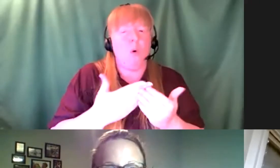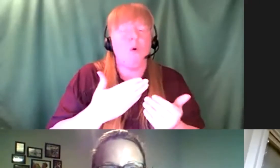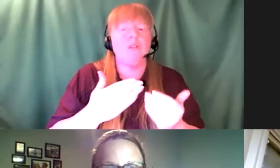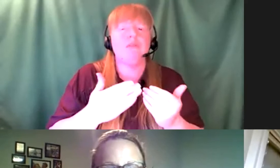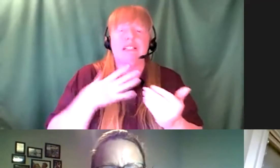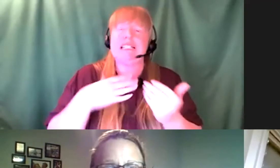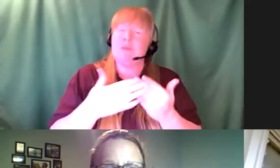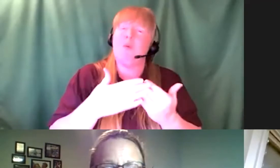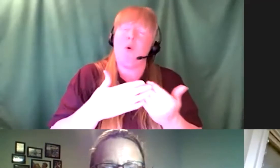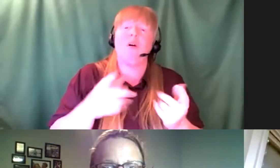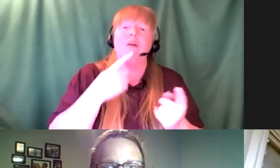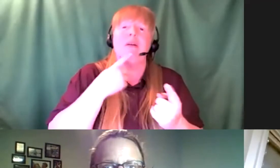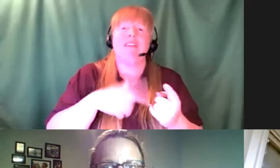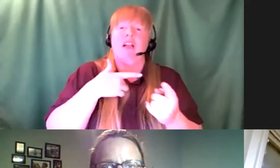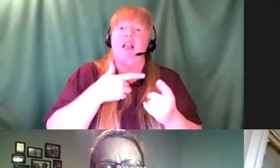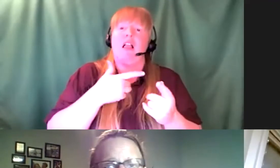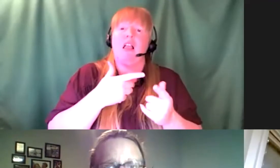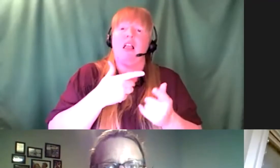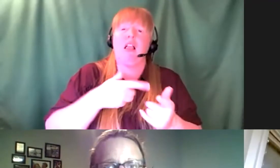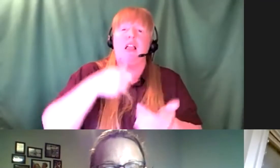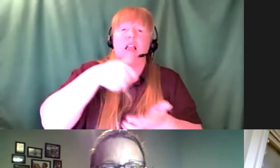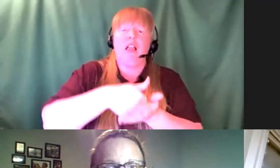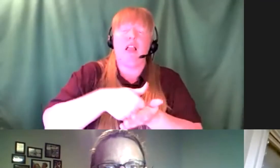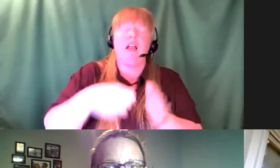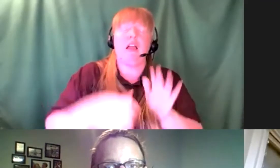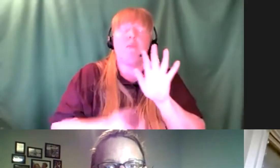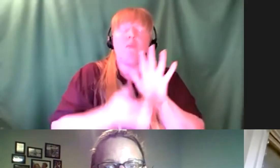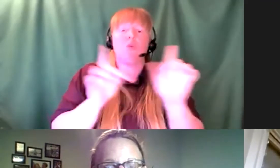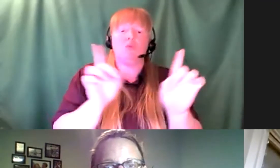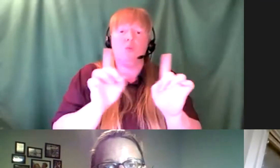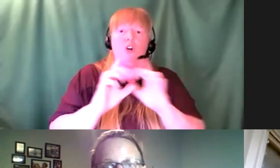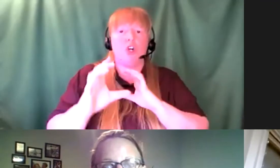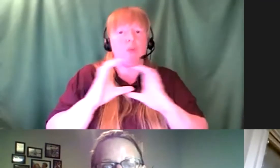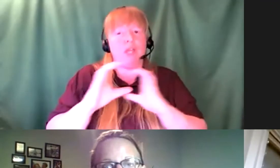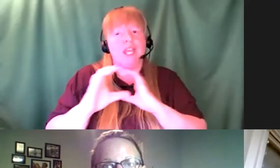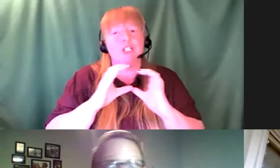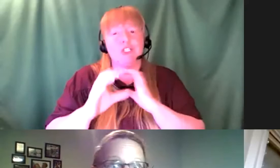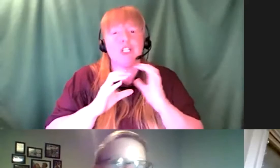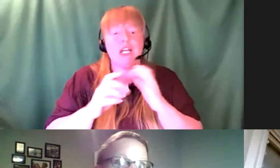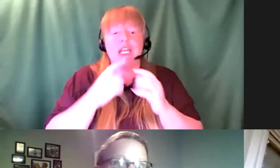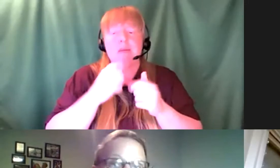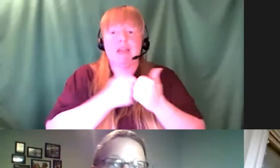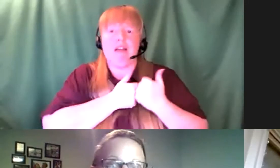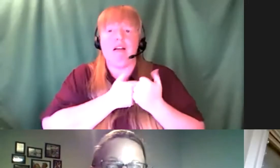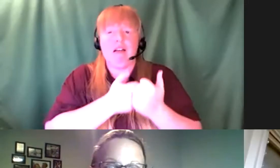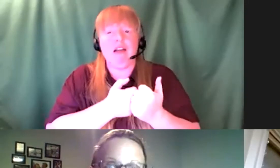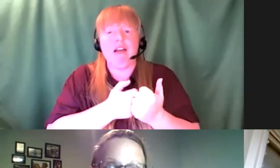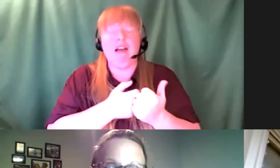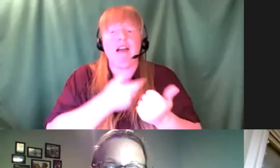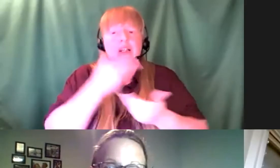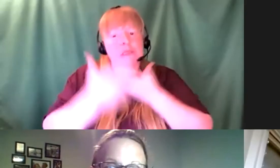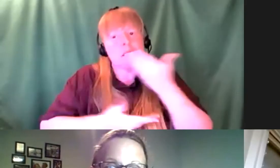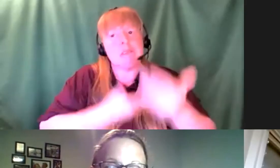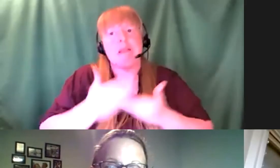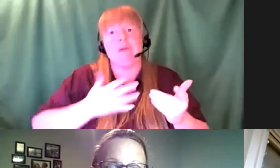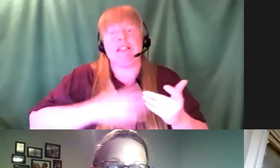to communication and being kind, and that is something that is a fundamental society